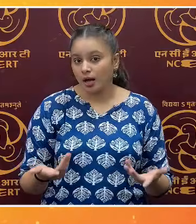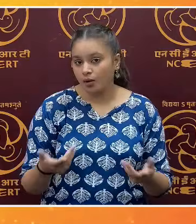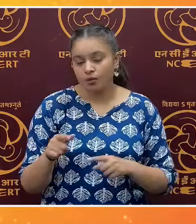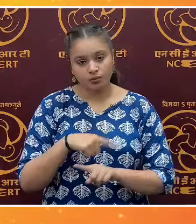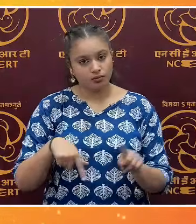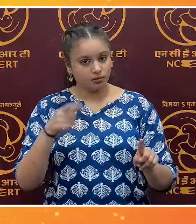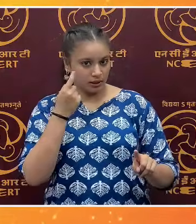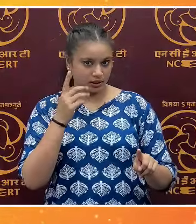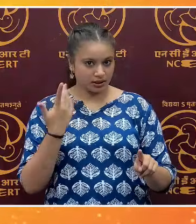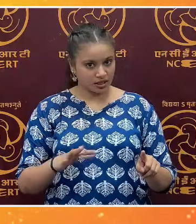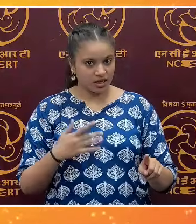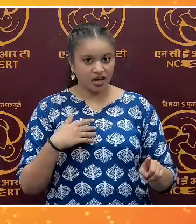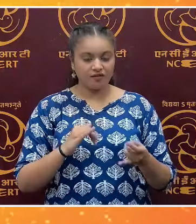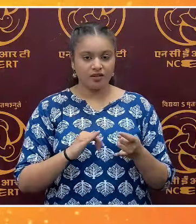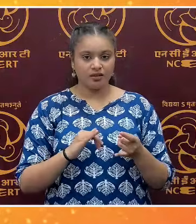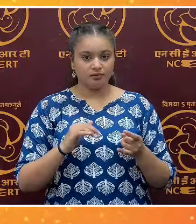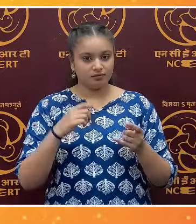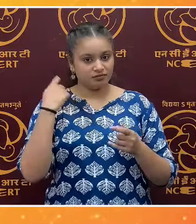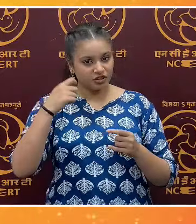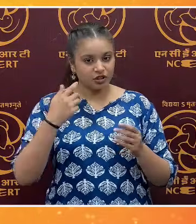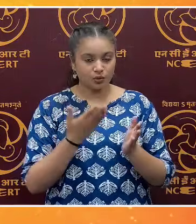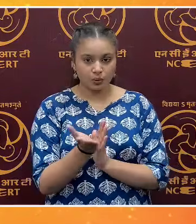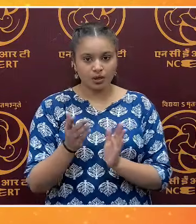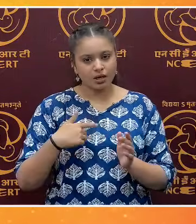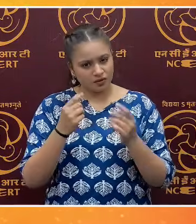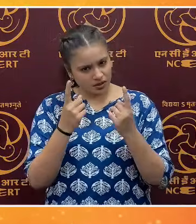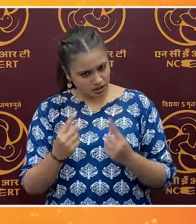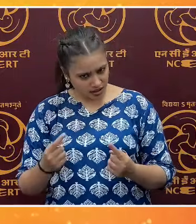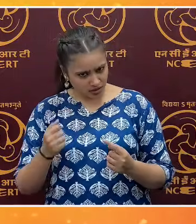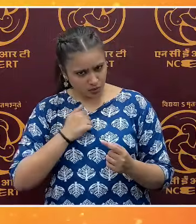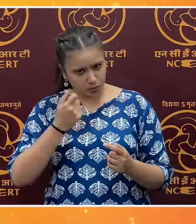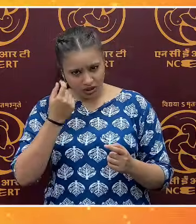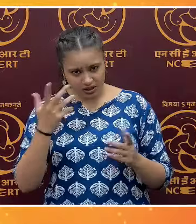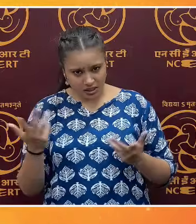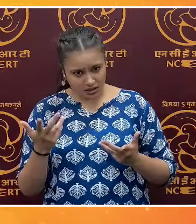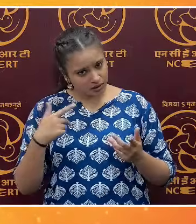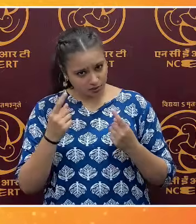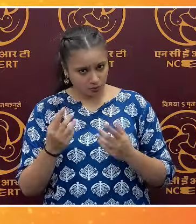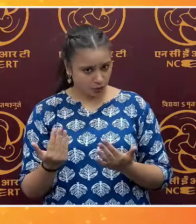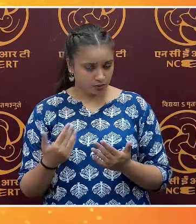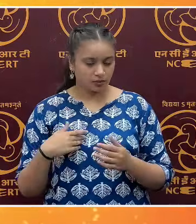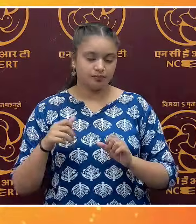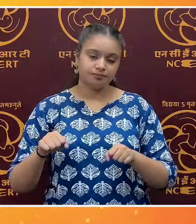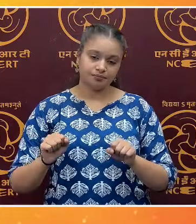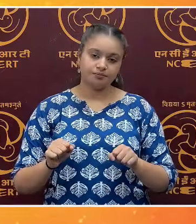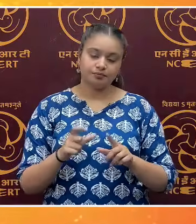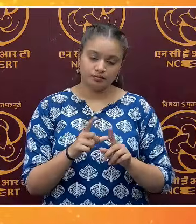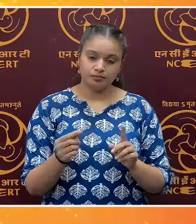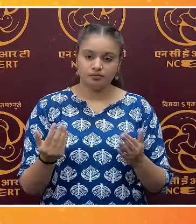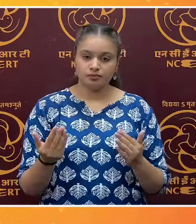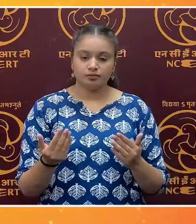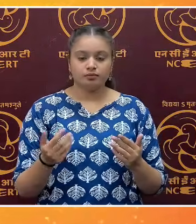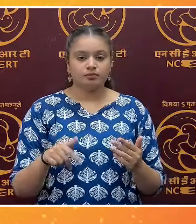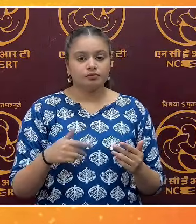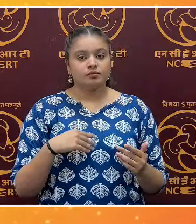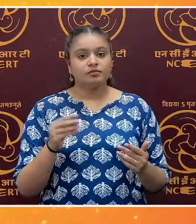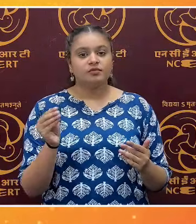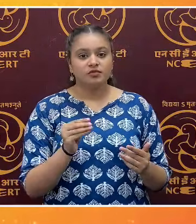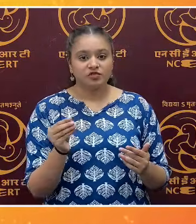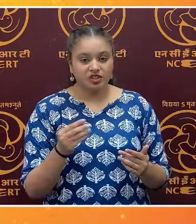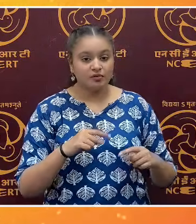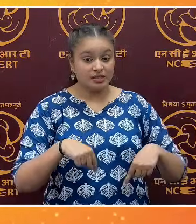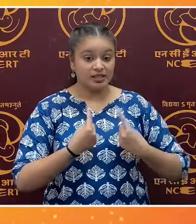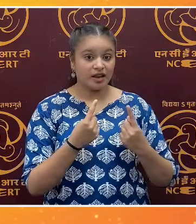understood it through a simulation, can we test our understanding now? Yes, yes, we can understand it also. We have